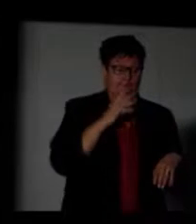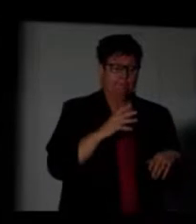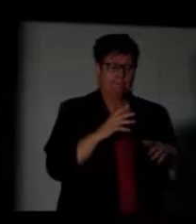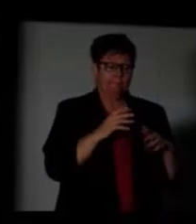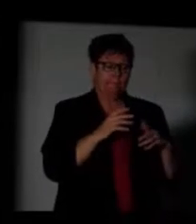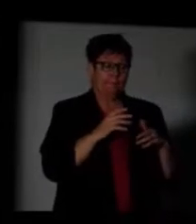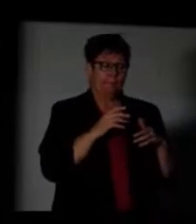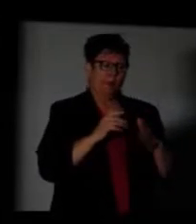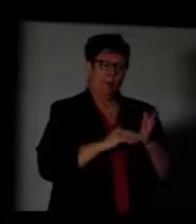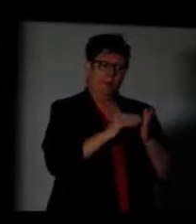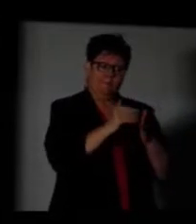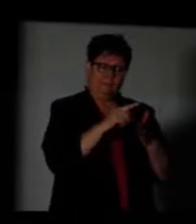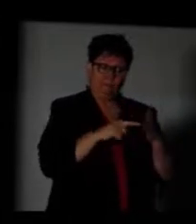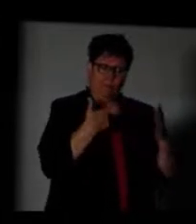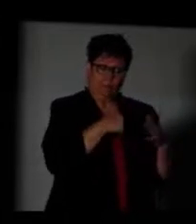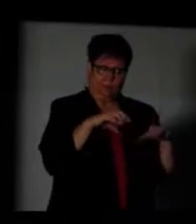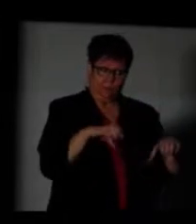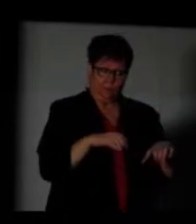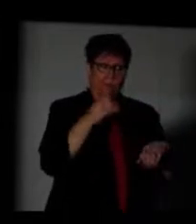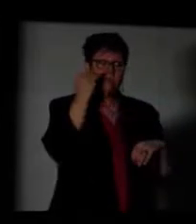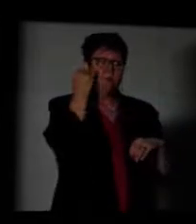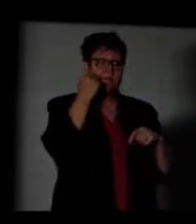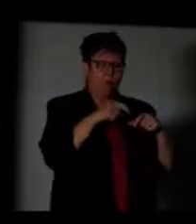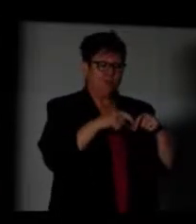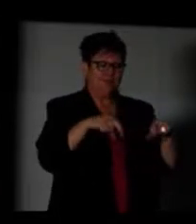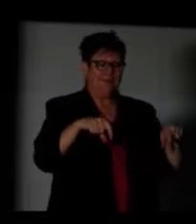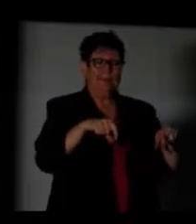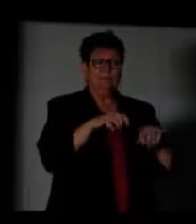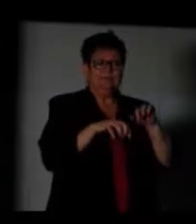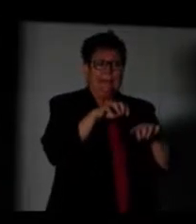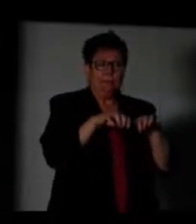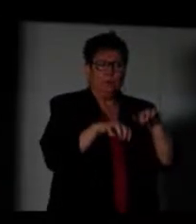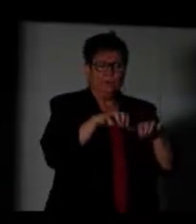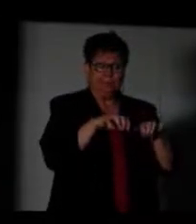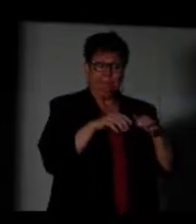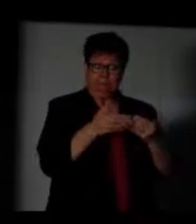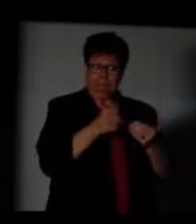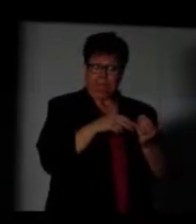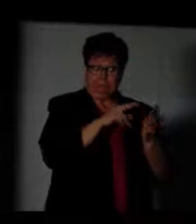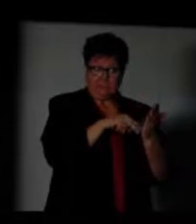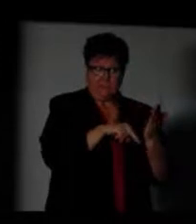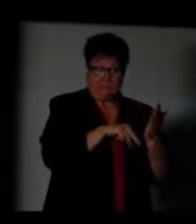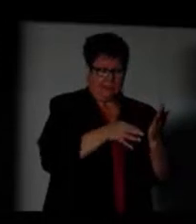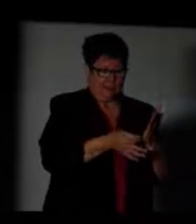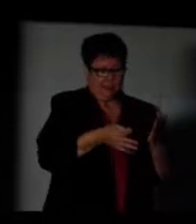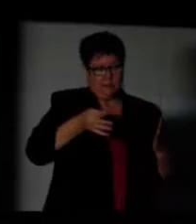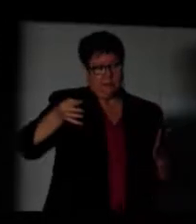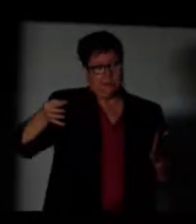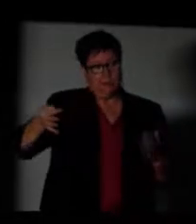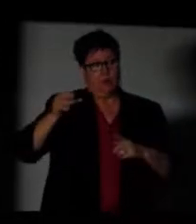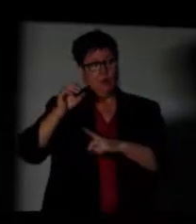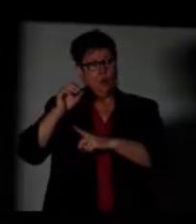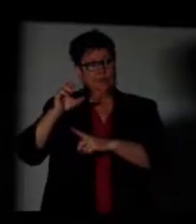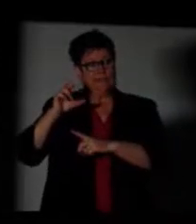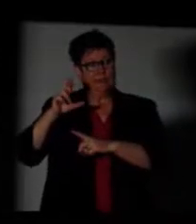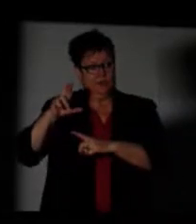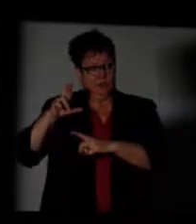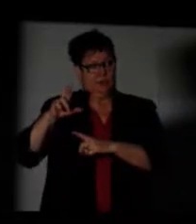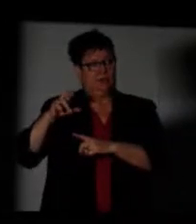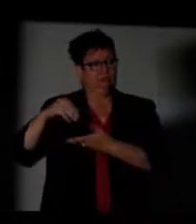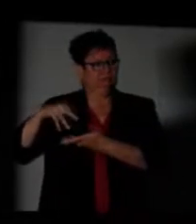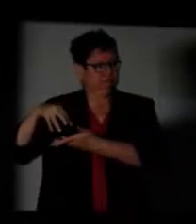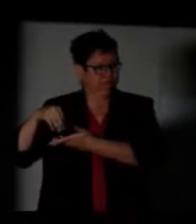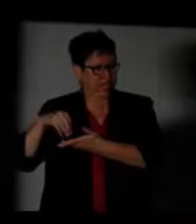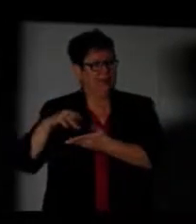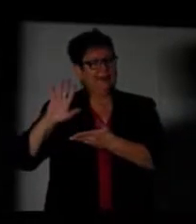if the label turns out to be typewritten in a reasonable form, we would then pass that on to OCR. With the set